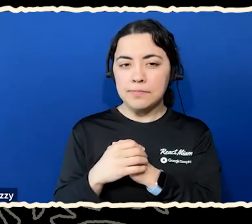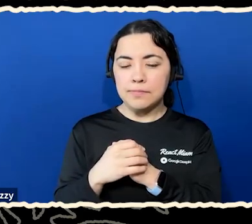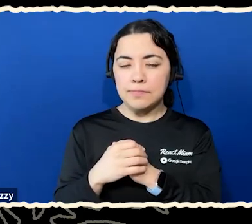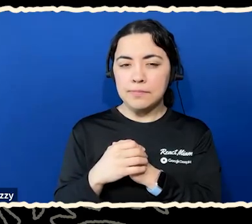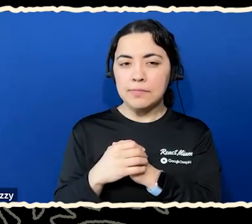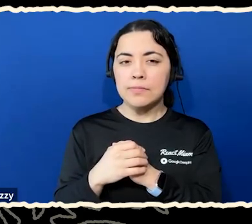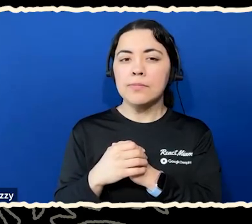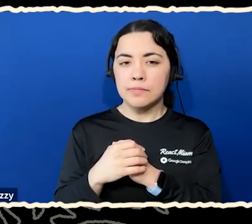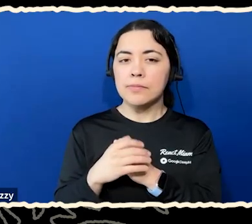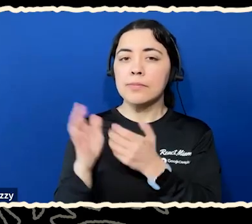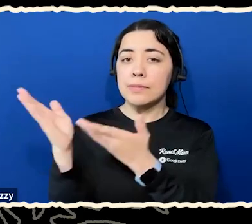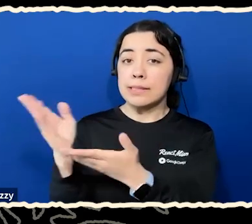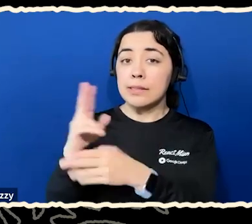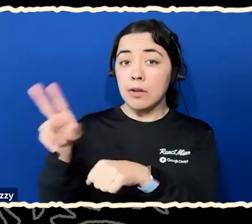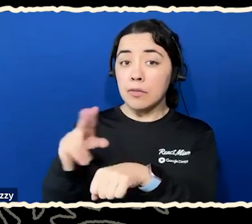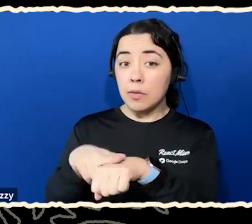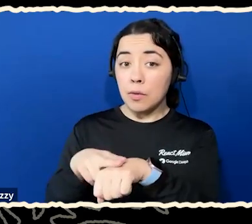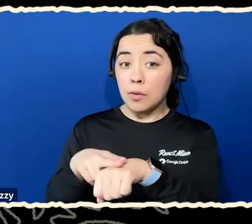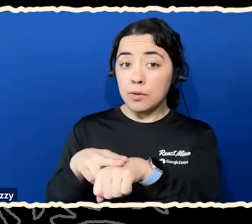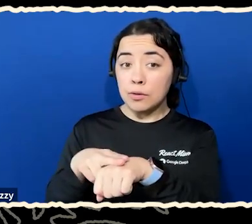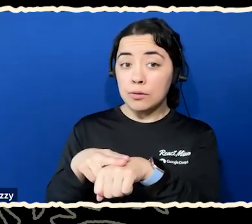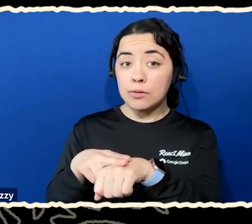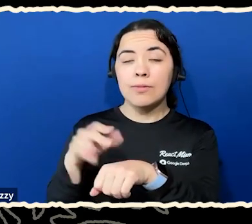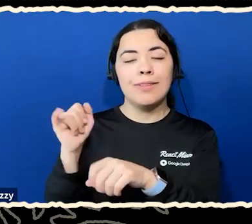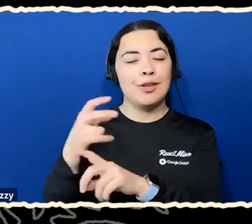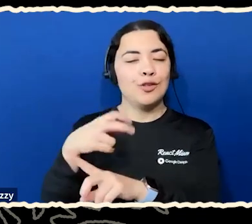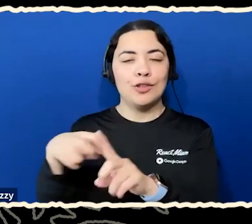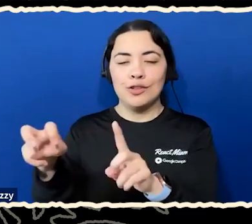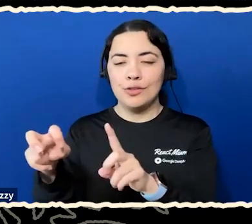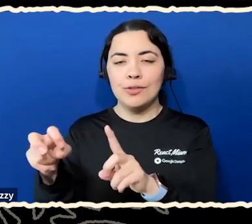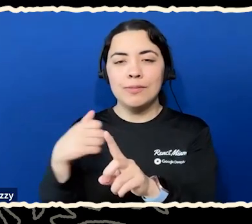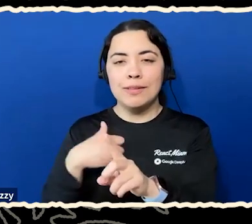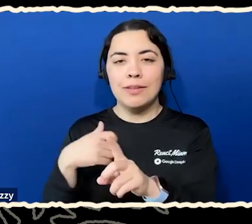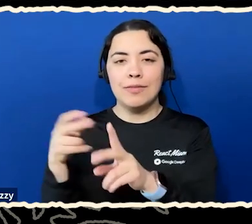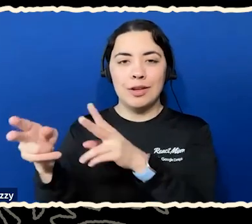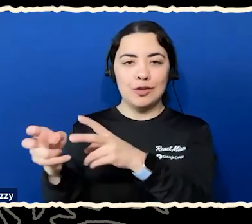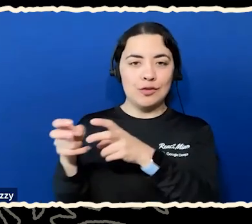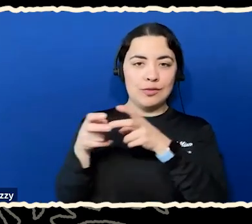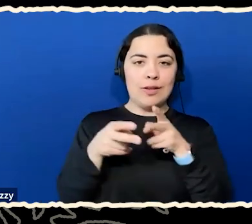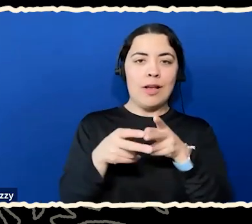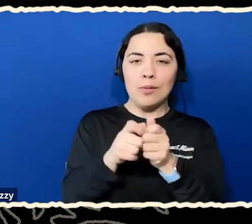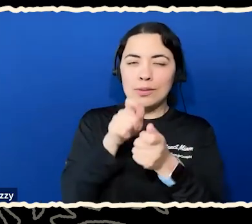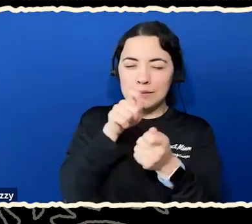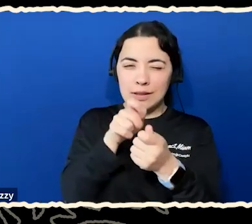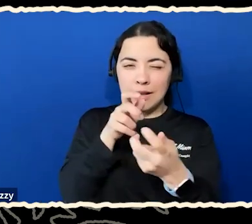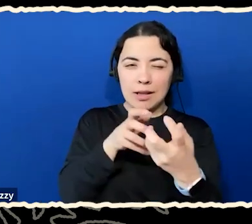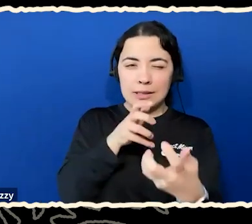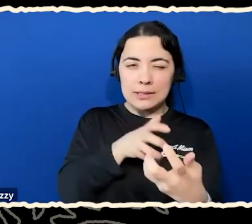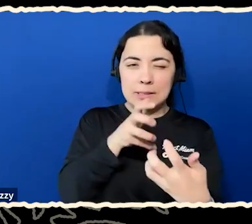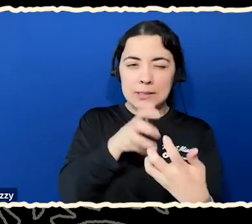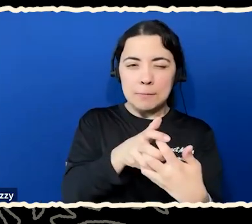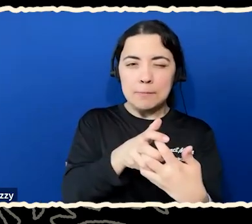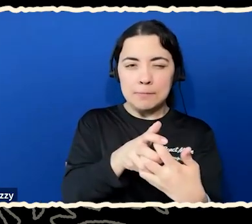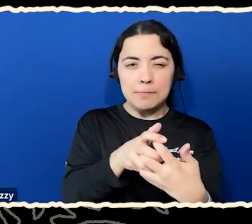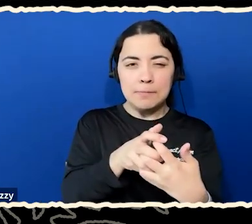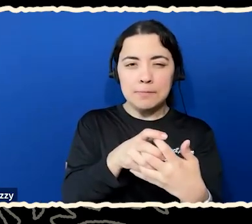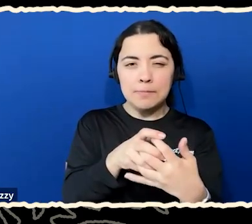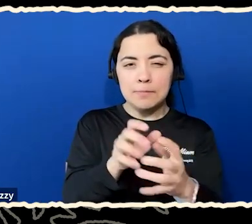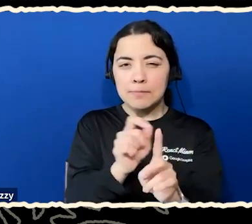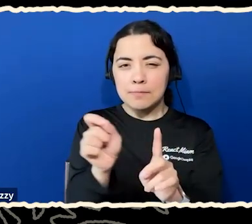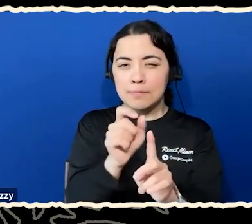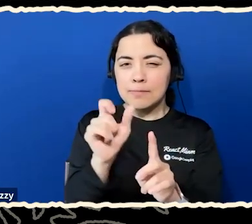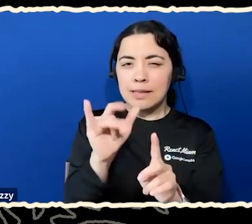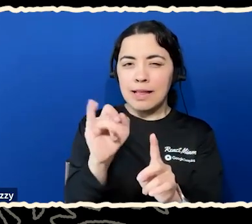This is, of course, it's a view transition. I just extracted it out here with some custom CSS to define my sliding back and forth